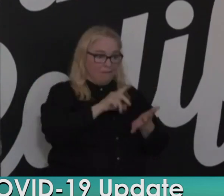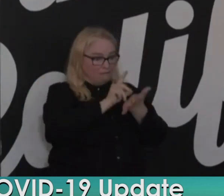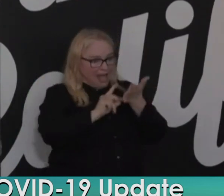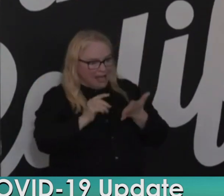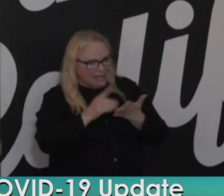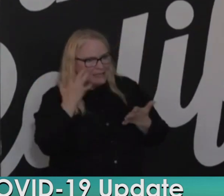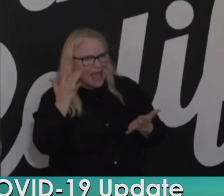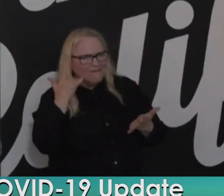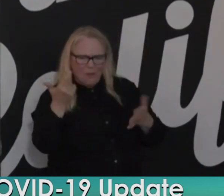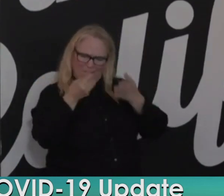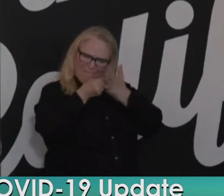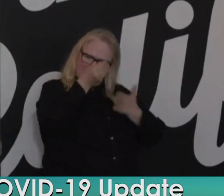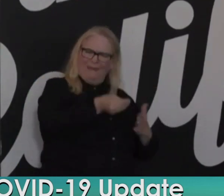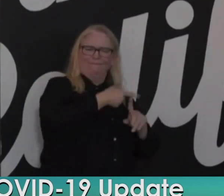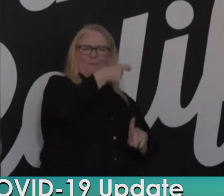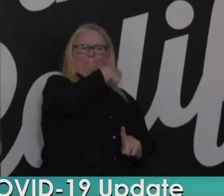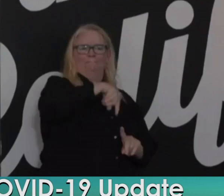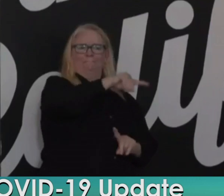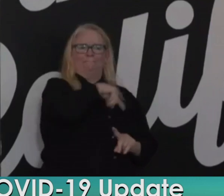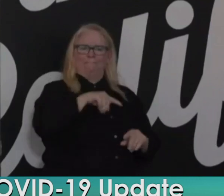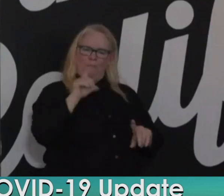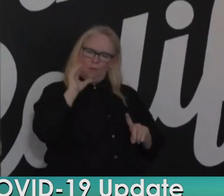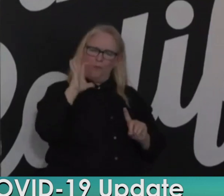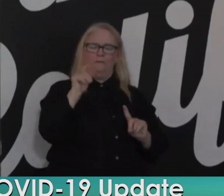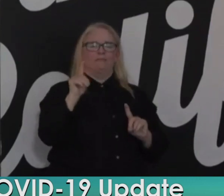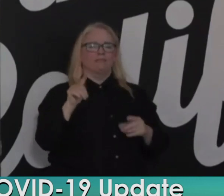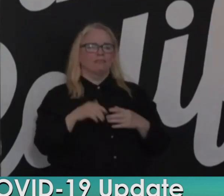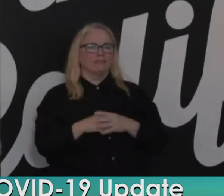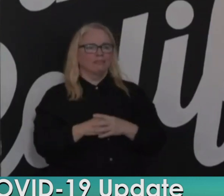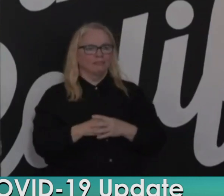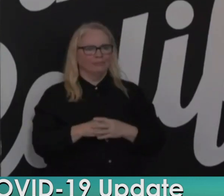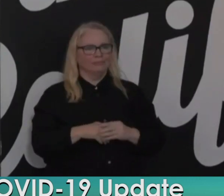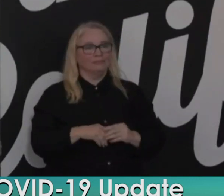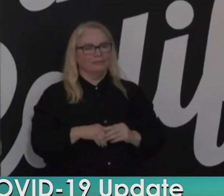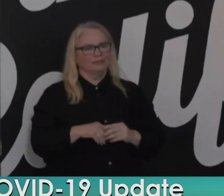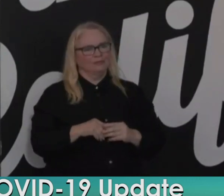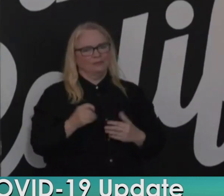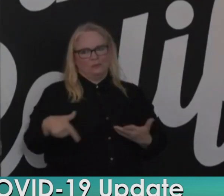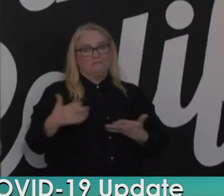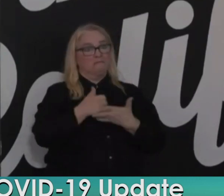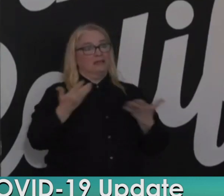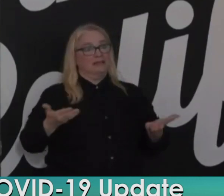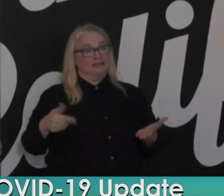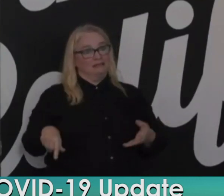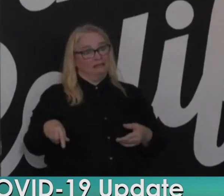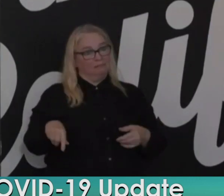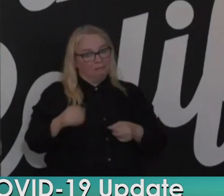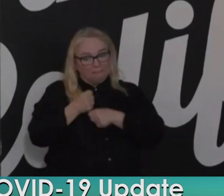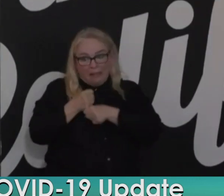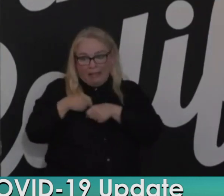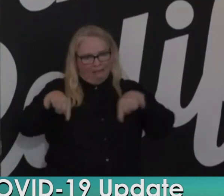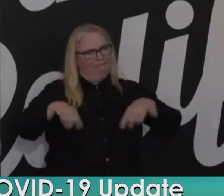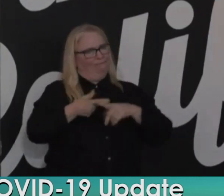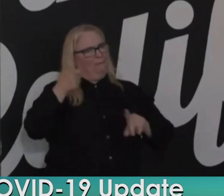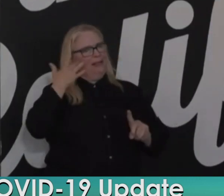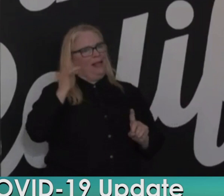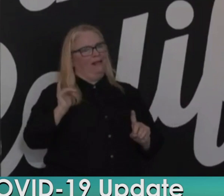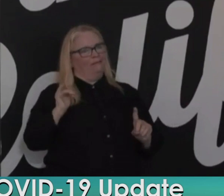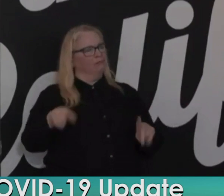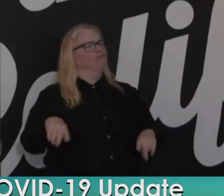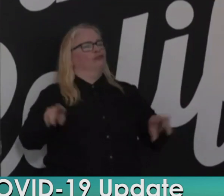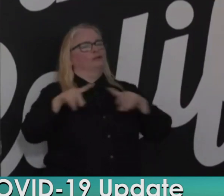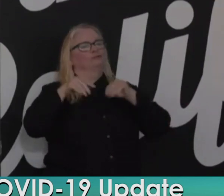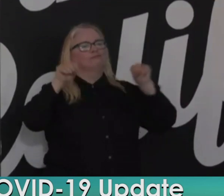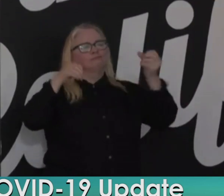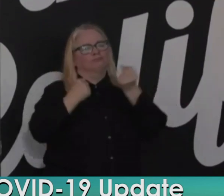that talent to bear in a curated way at this space, and making it available to support our economy, but also